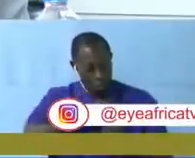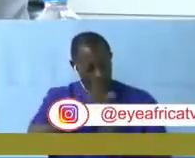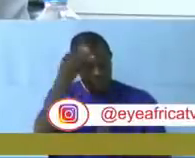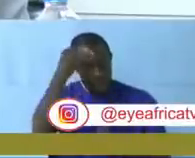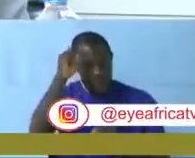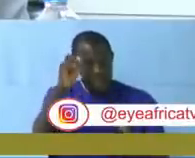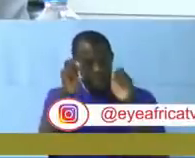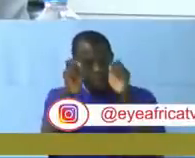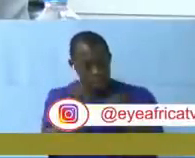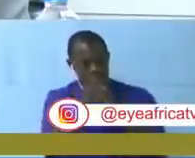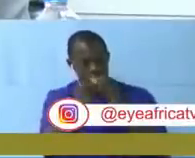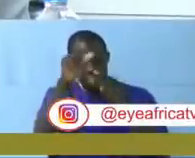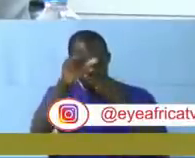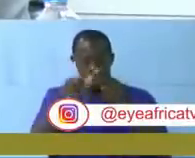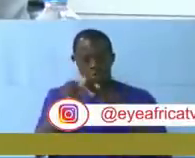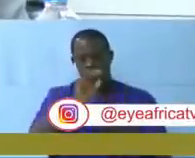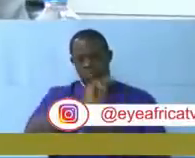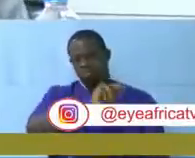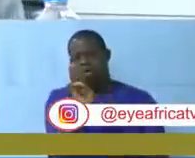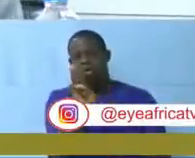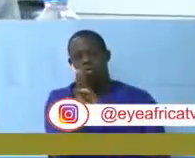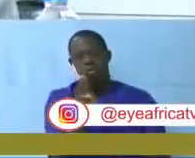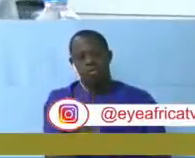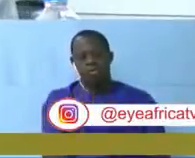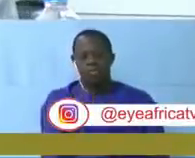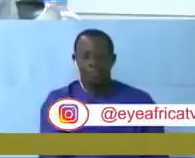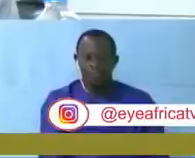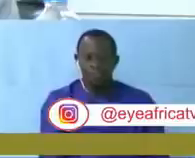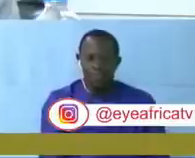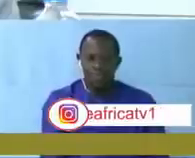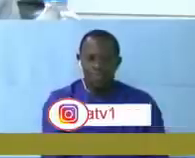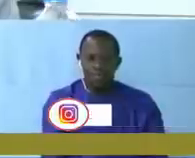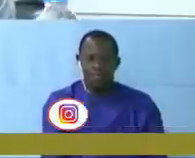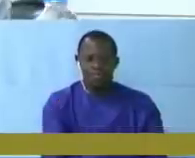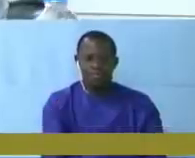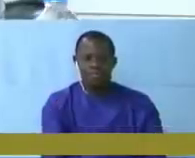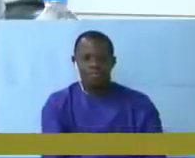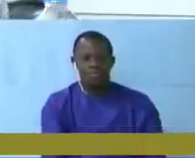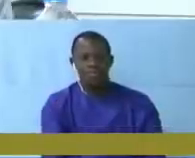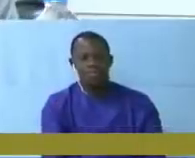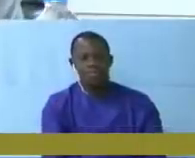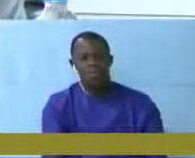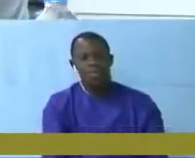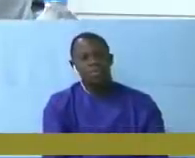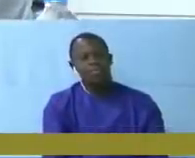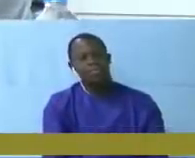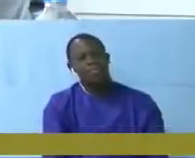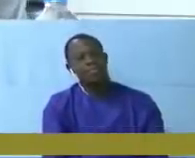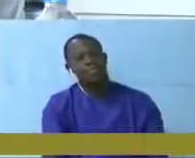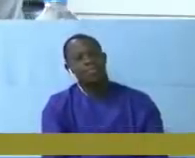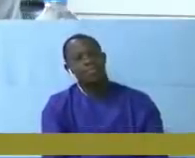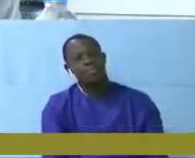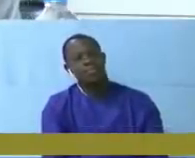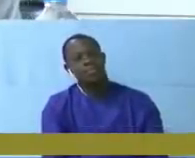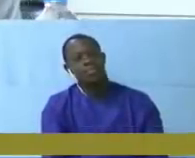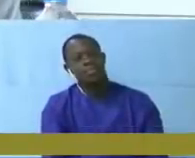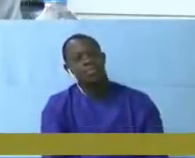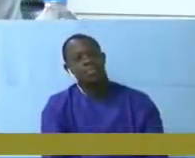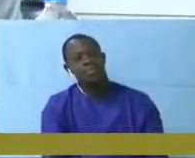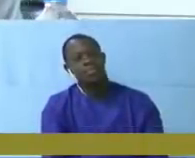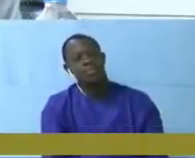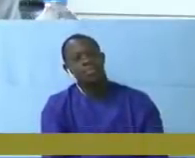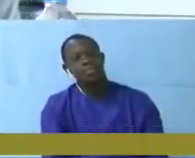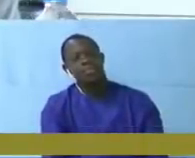moy pour woné tamen élection ci bir nga am fi njit lo xamne njital ben nopp la wala jay doole du mëna xey rek benn bës dem ci négi député yi rek ne